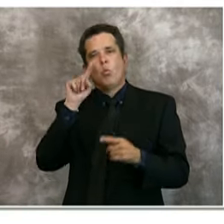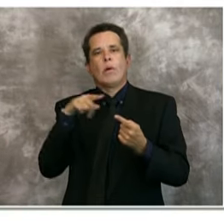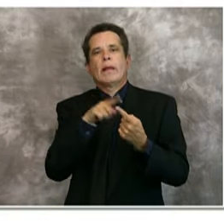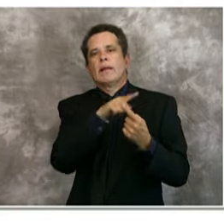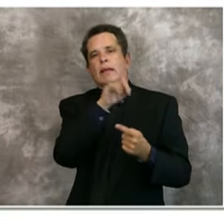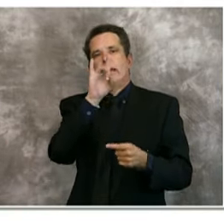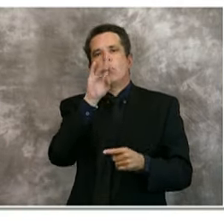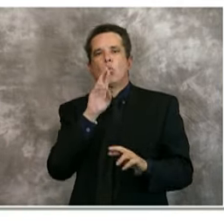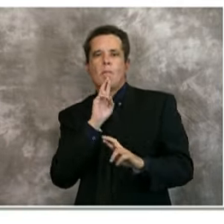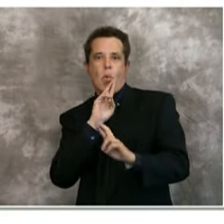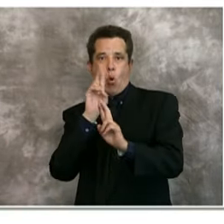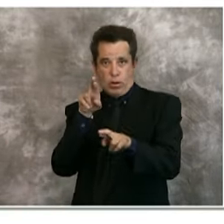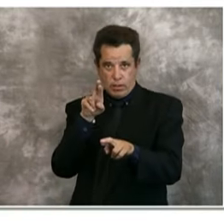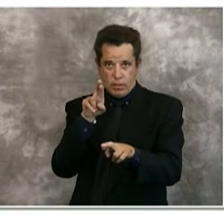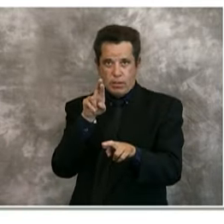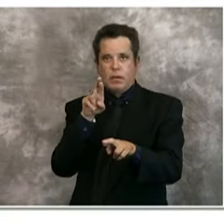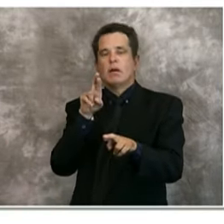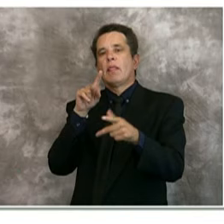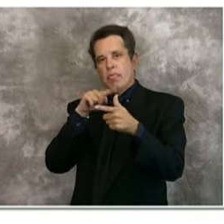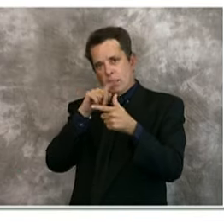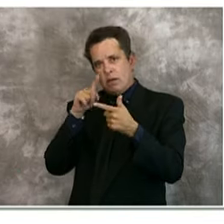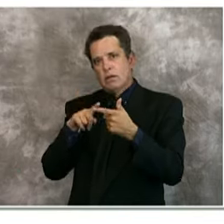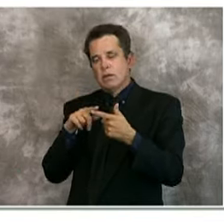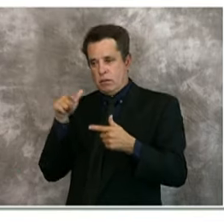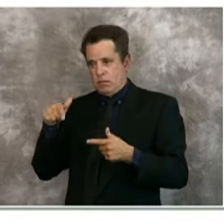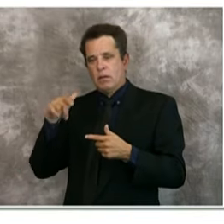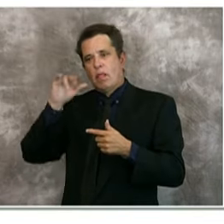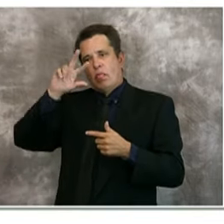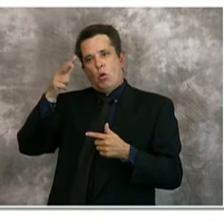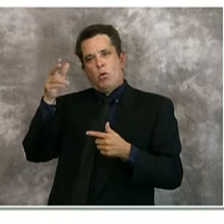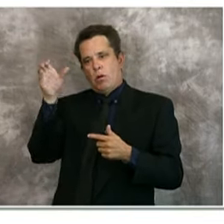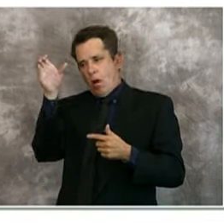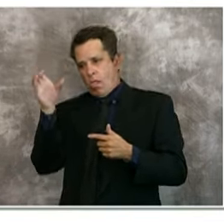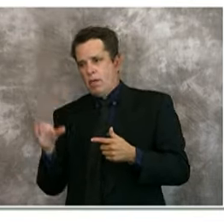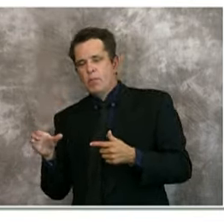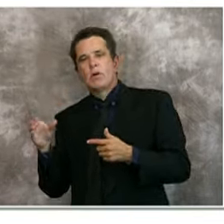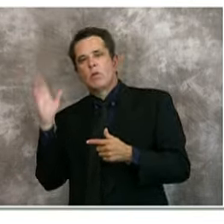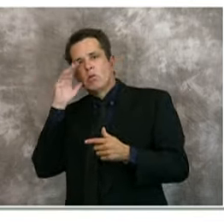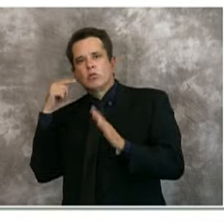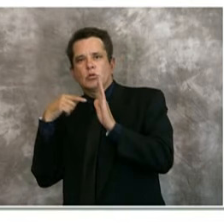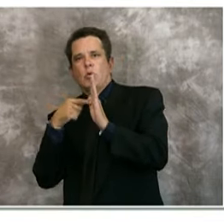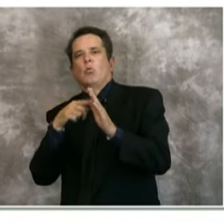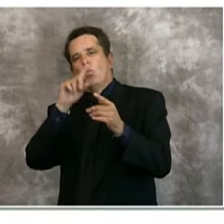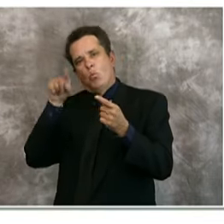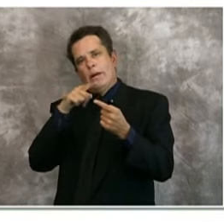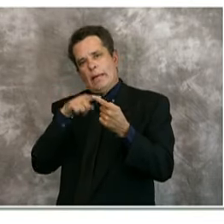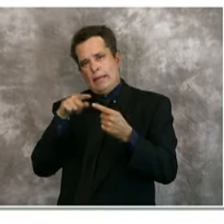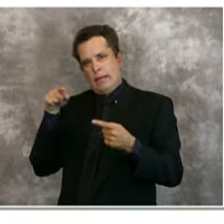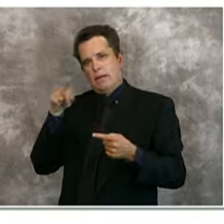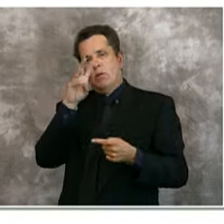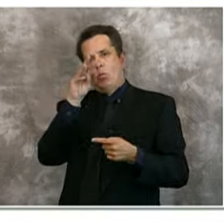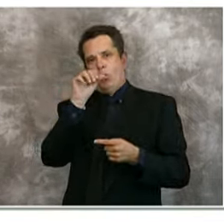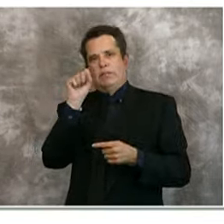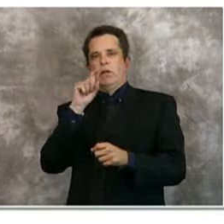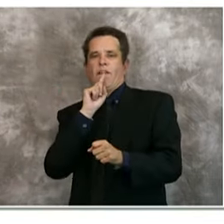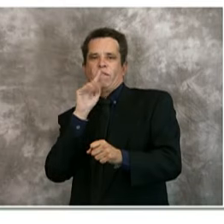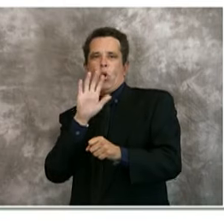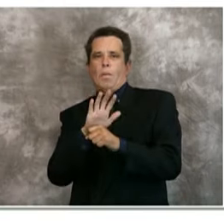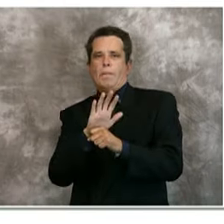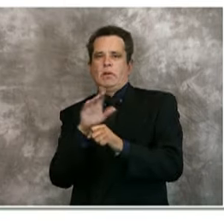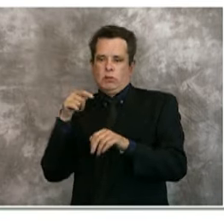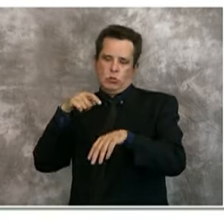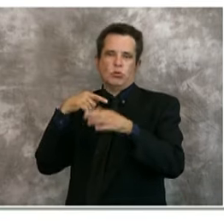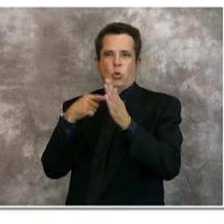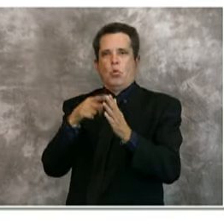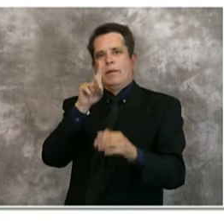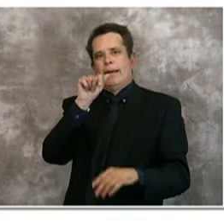individuals that are assigned to the outbreak, and then the third column is when the outbreak was actually confirmed.